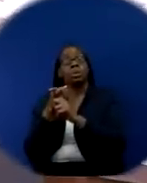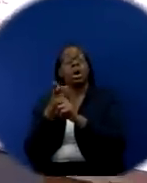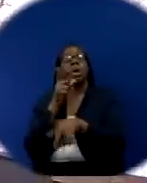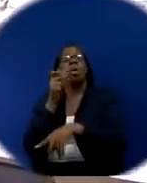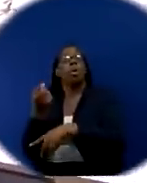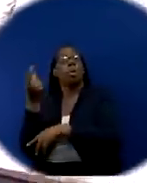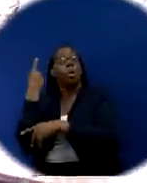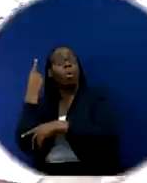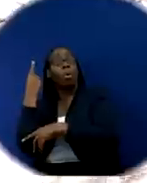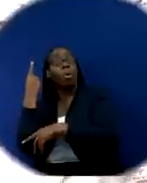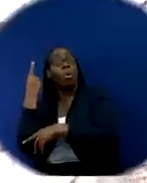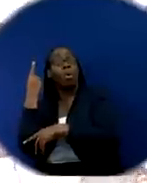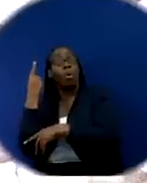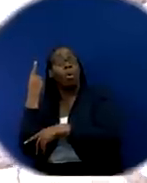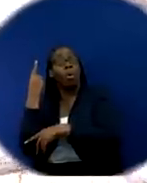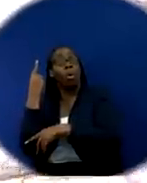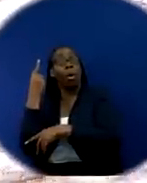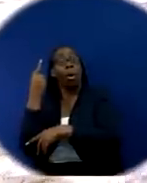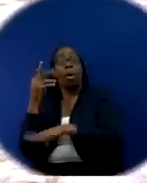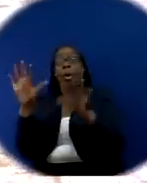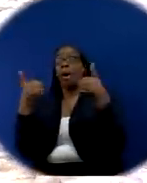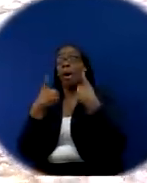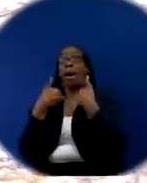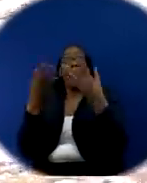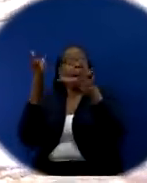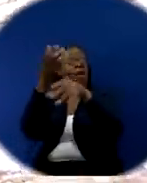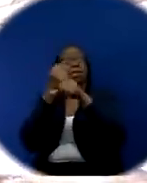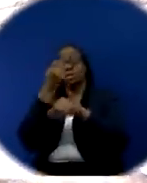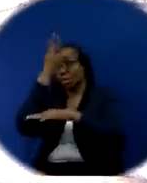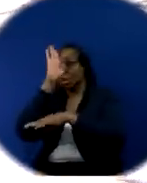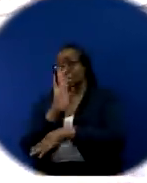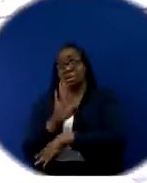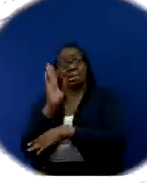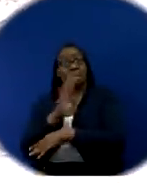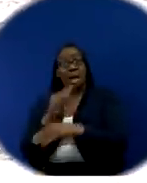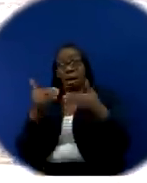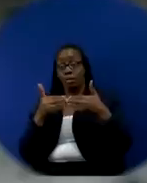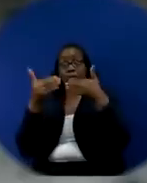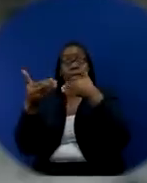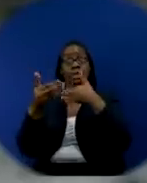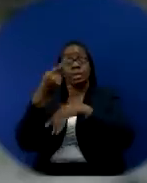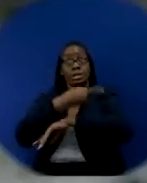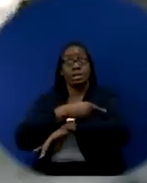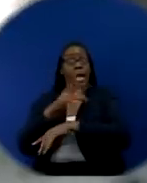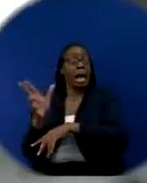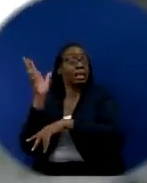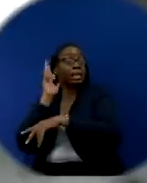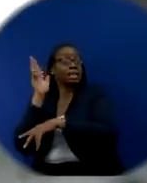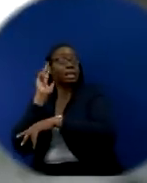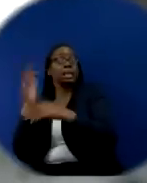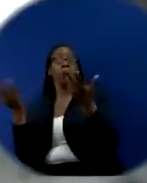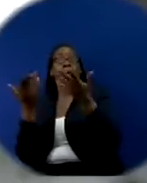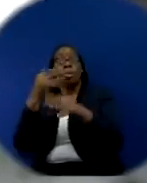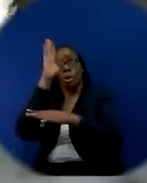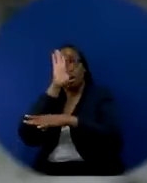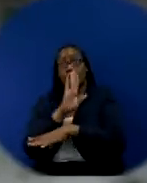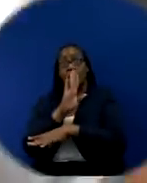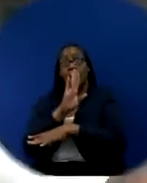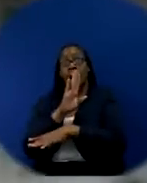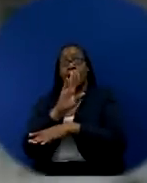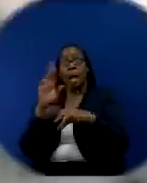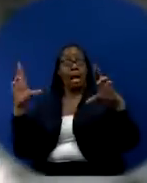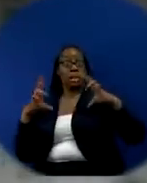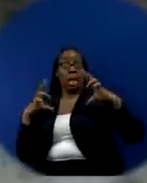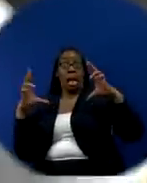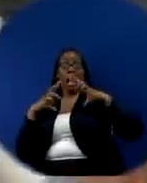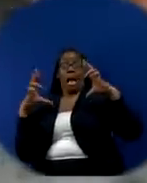understands I got to trust God for the next days of my life. I need to hear what God has to say. The holiday is tomorrow. The